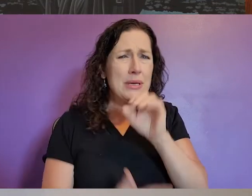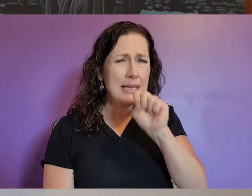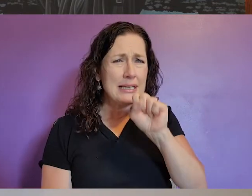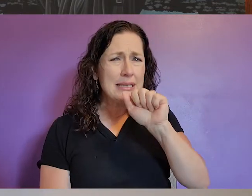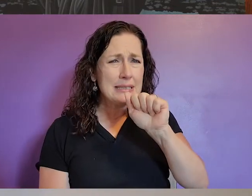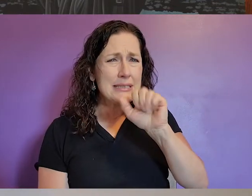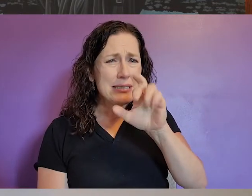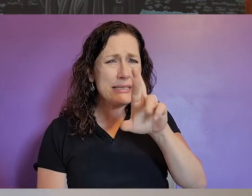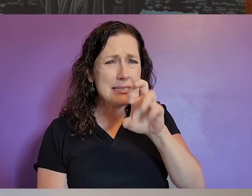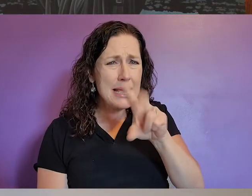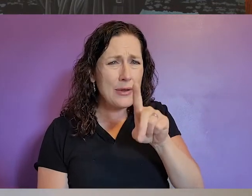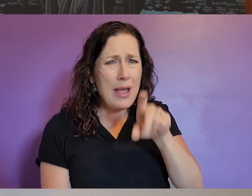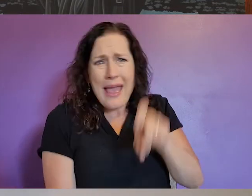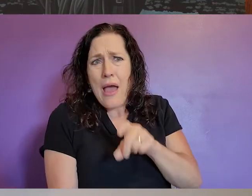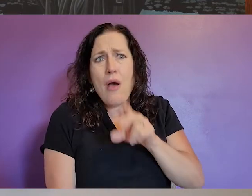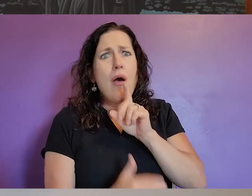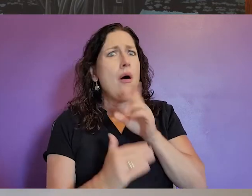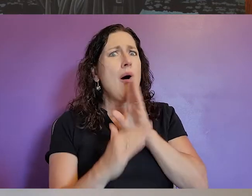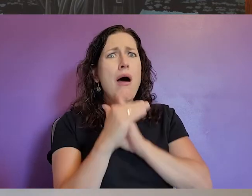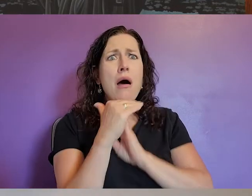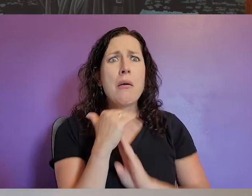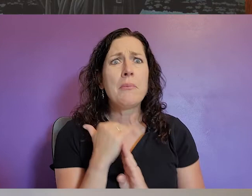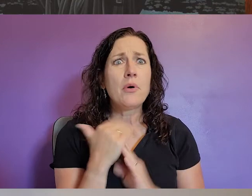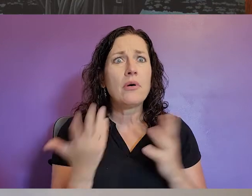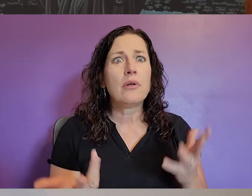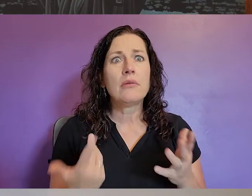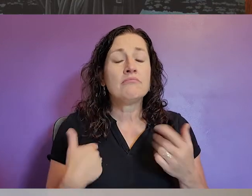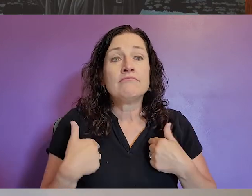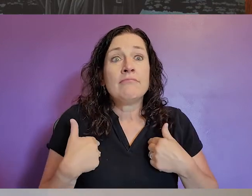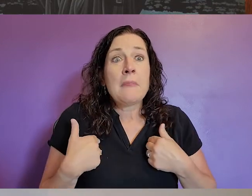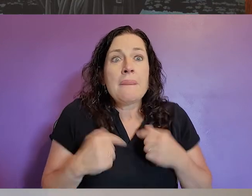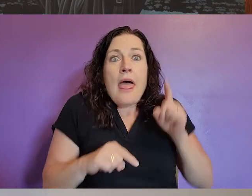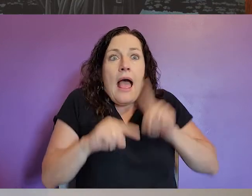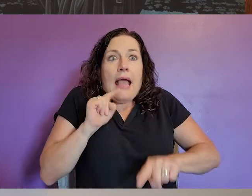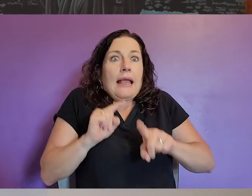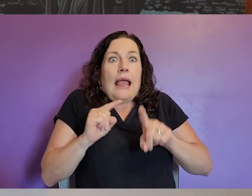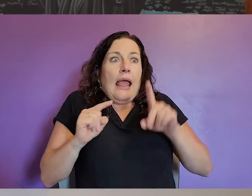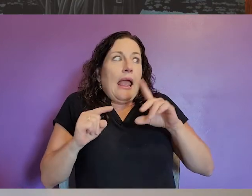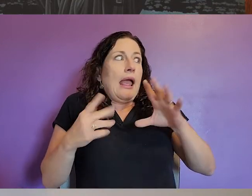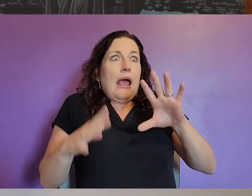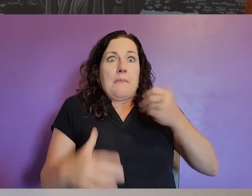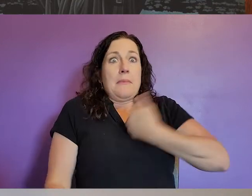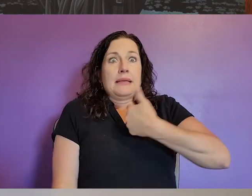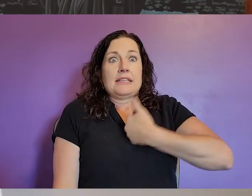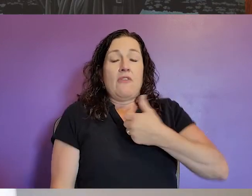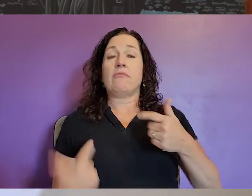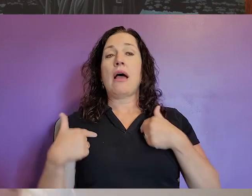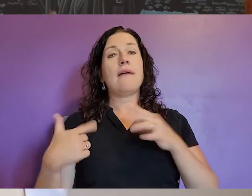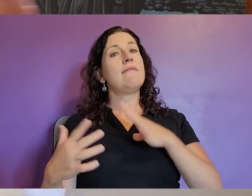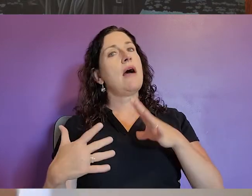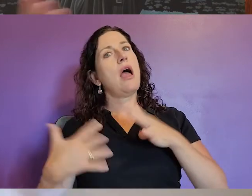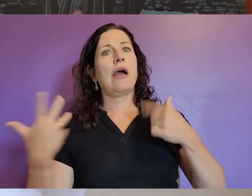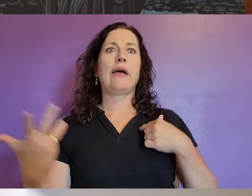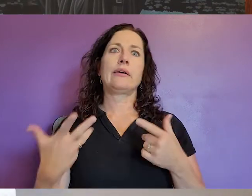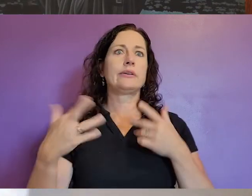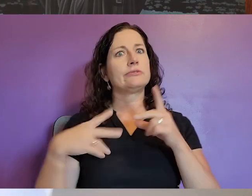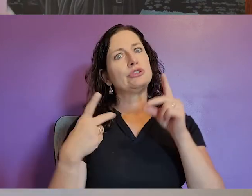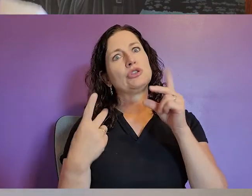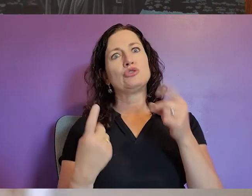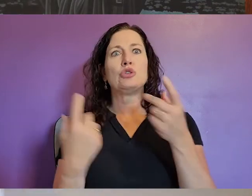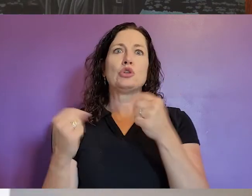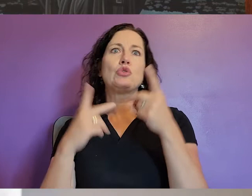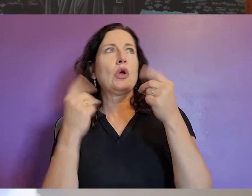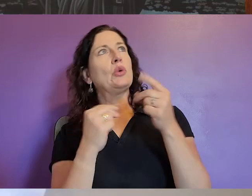That's very humbling. Because it's a sacredness that we cannot have by ourselves. We can do all kinds of